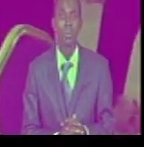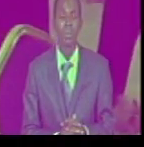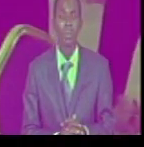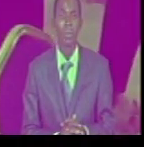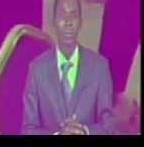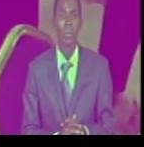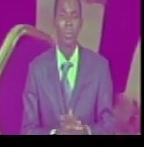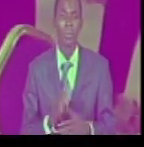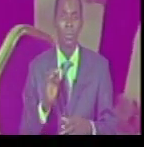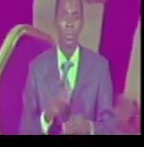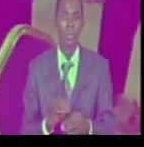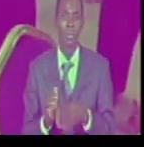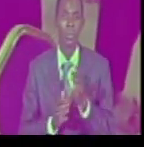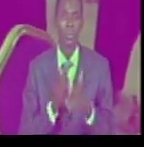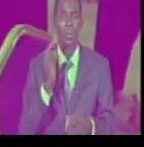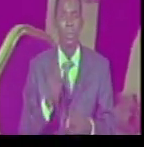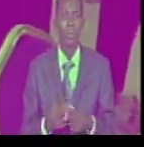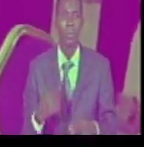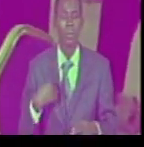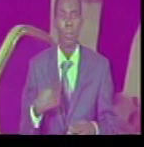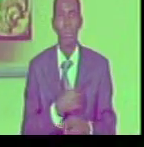In Jesus' name we pray.